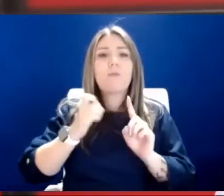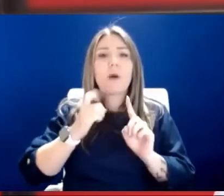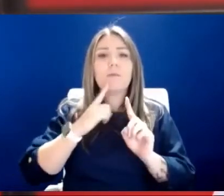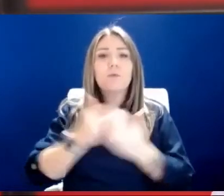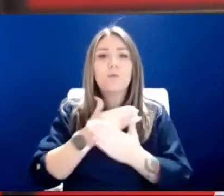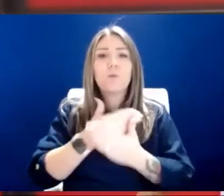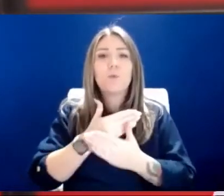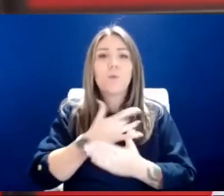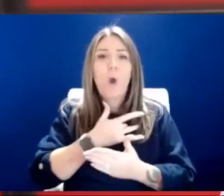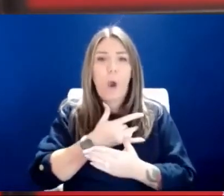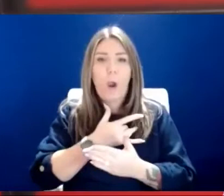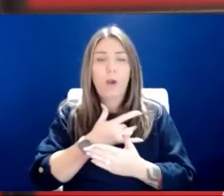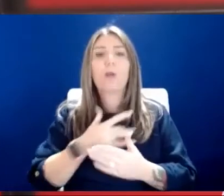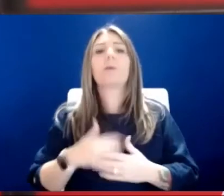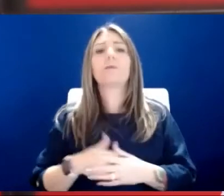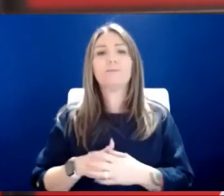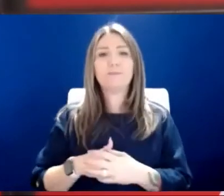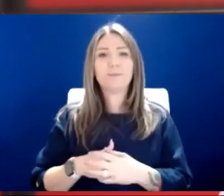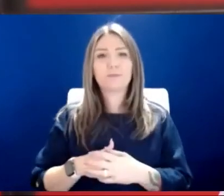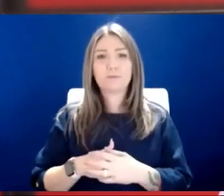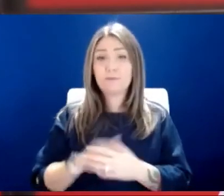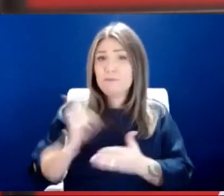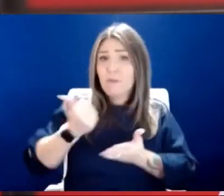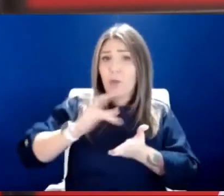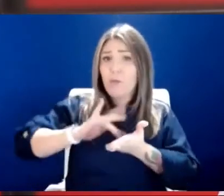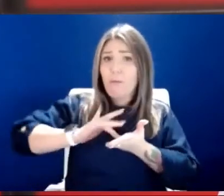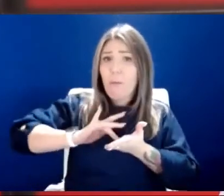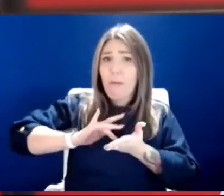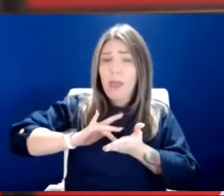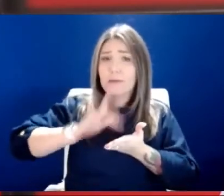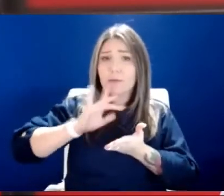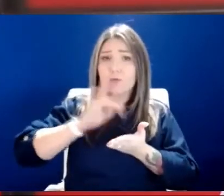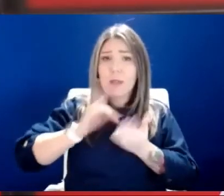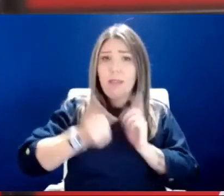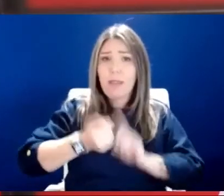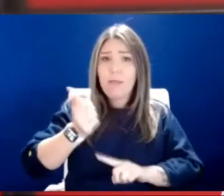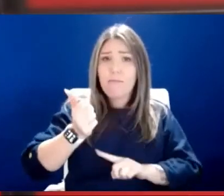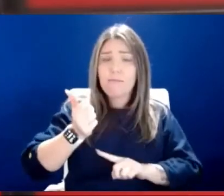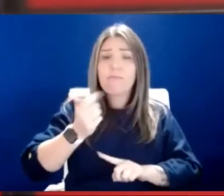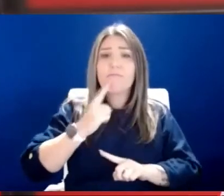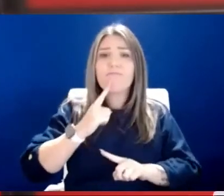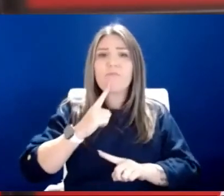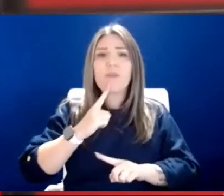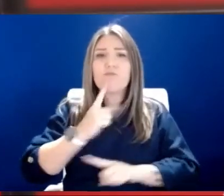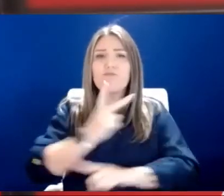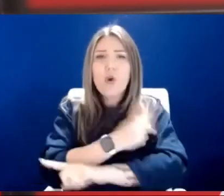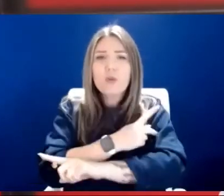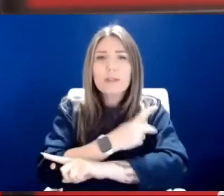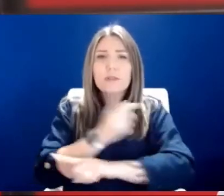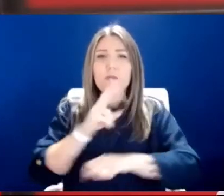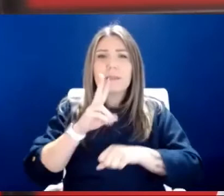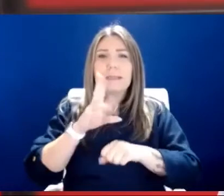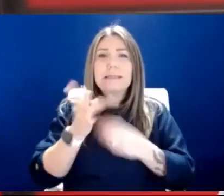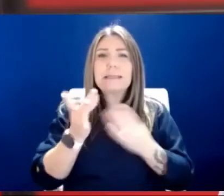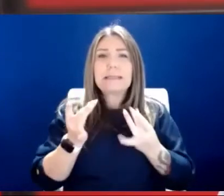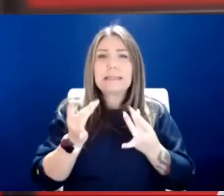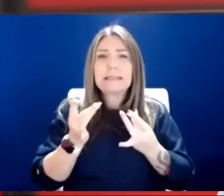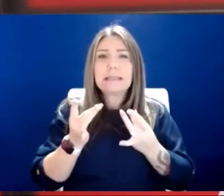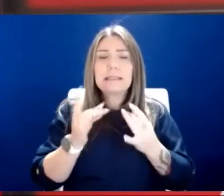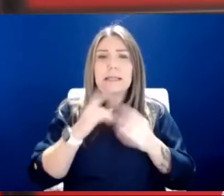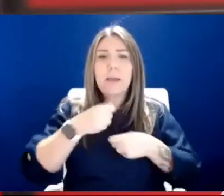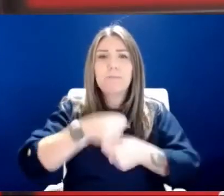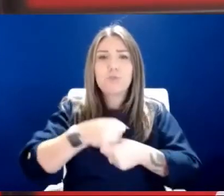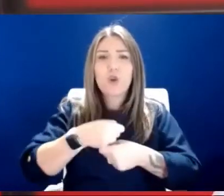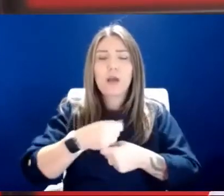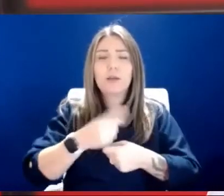and we have certain other medications which eliminates the protein or the sticky protein production. So not yet.